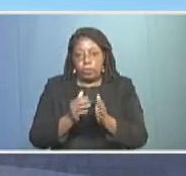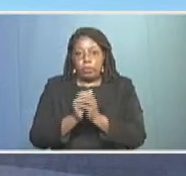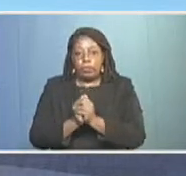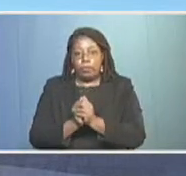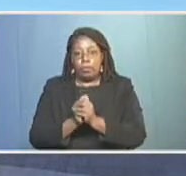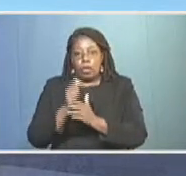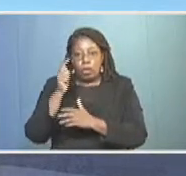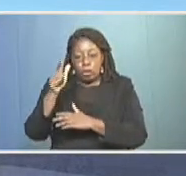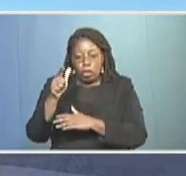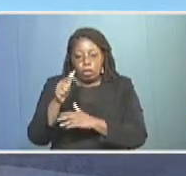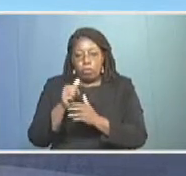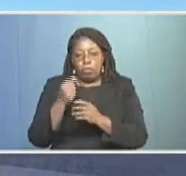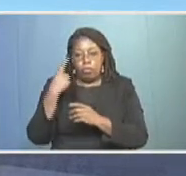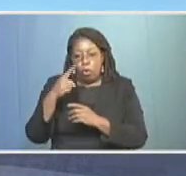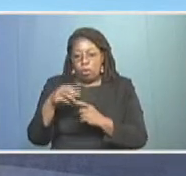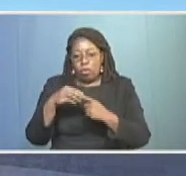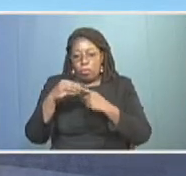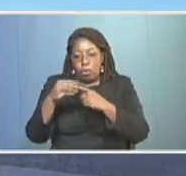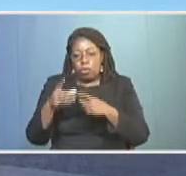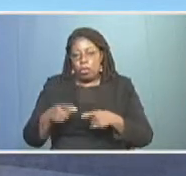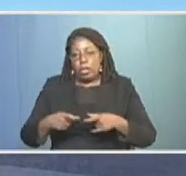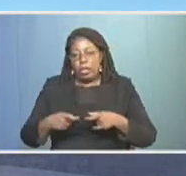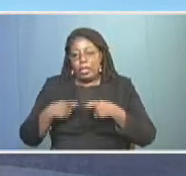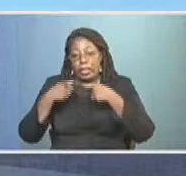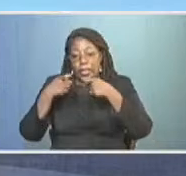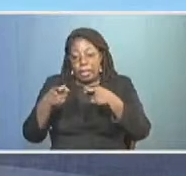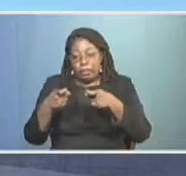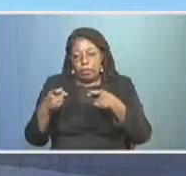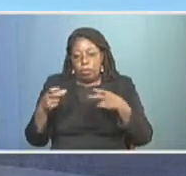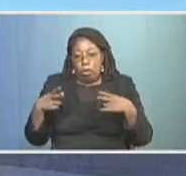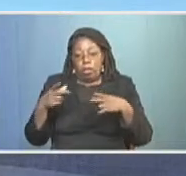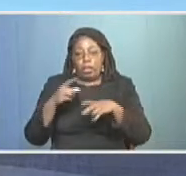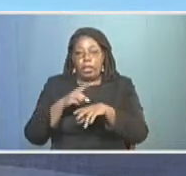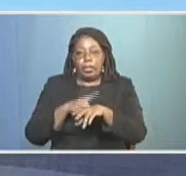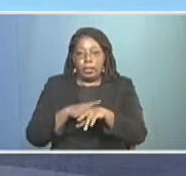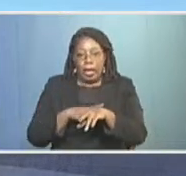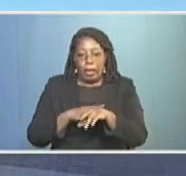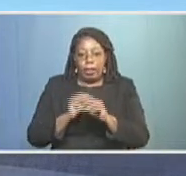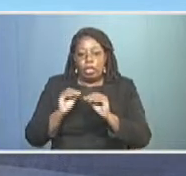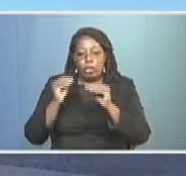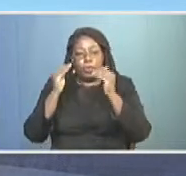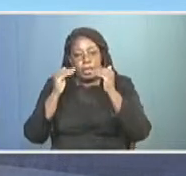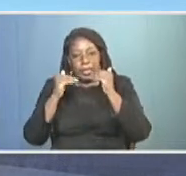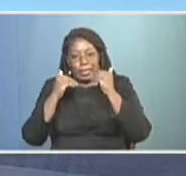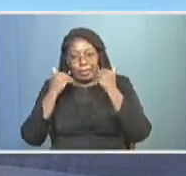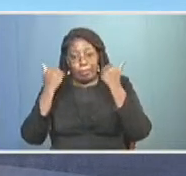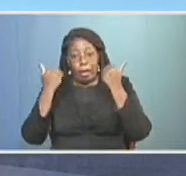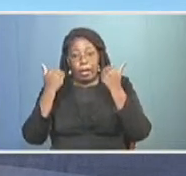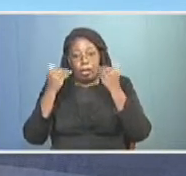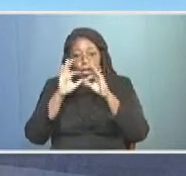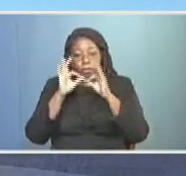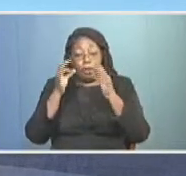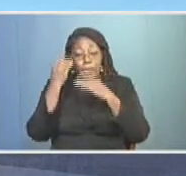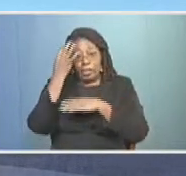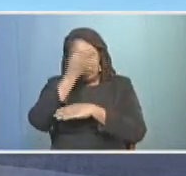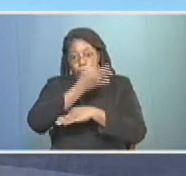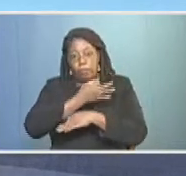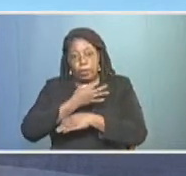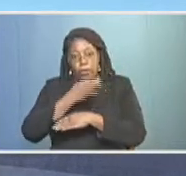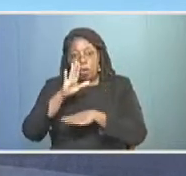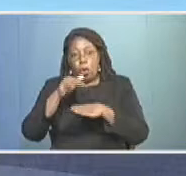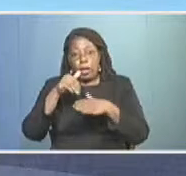an atypical gift this holiday, one that's bound to put a smile on the face of a Bahamian family, in walks